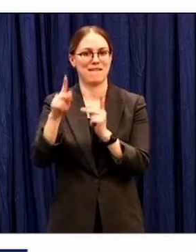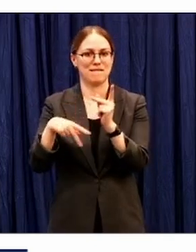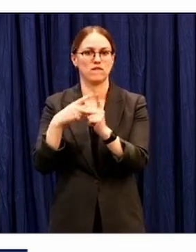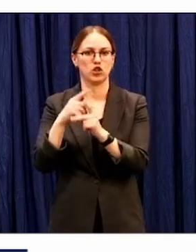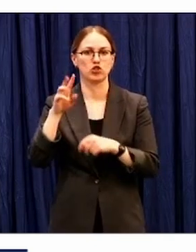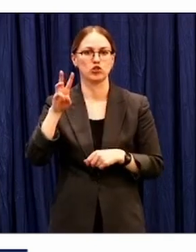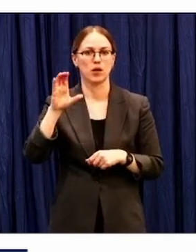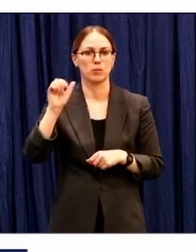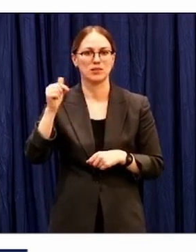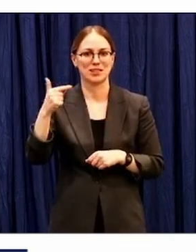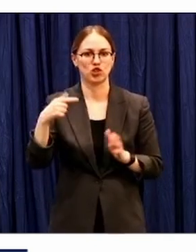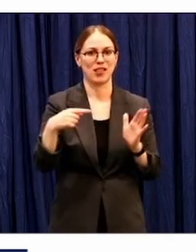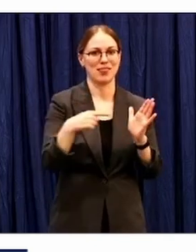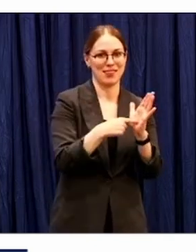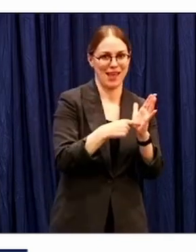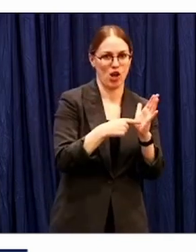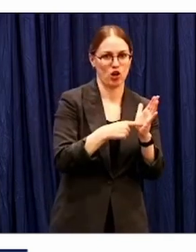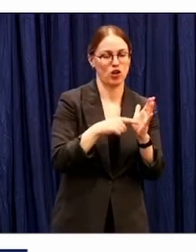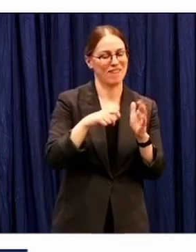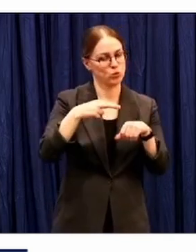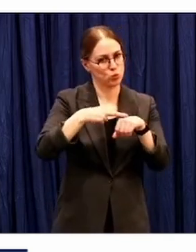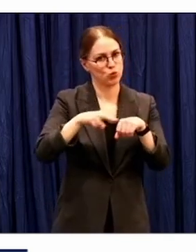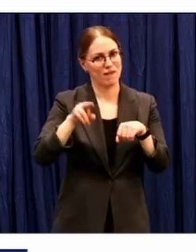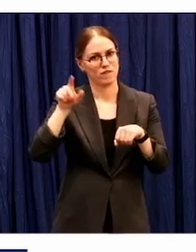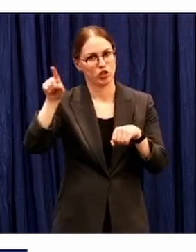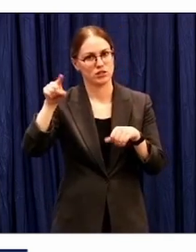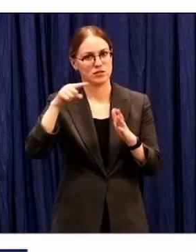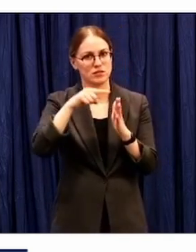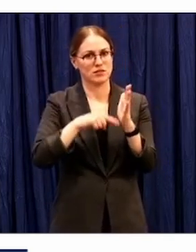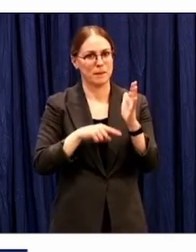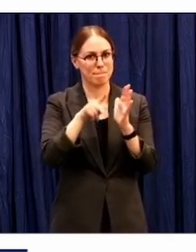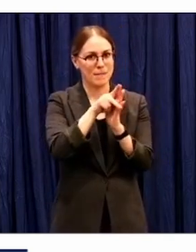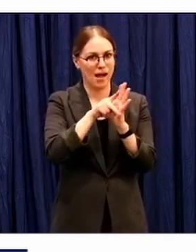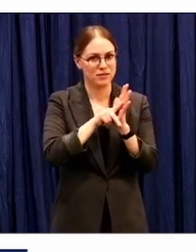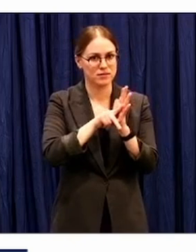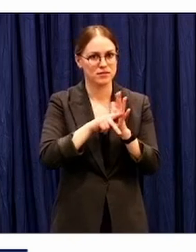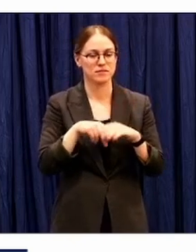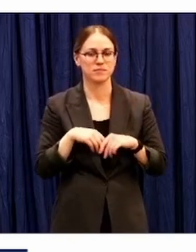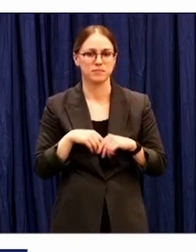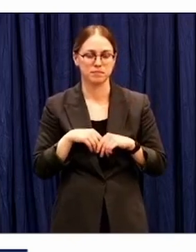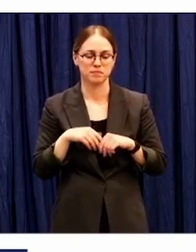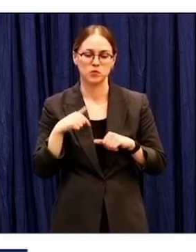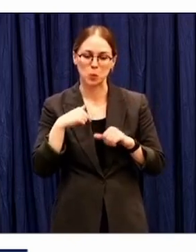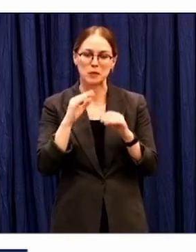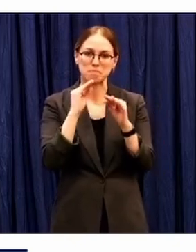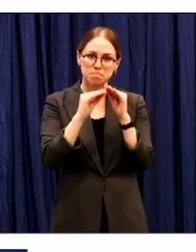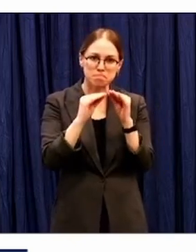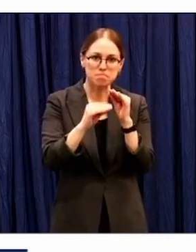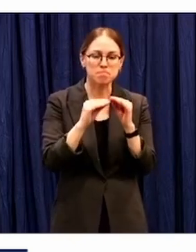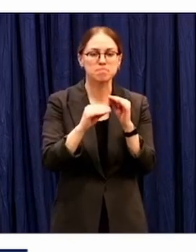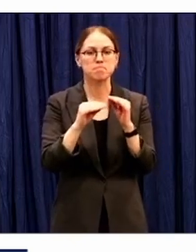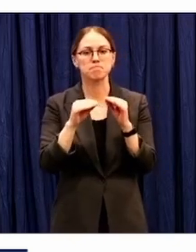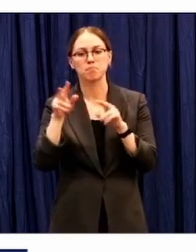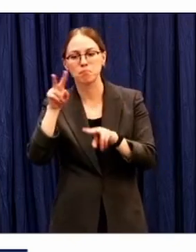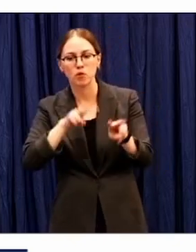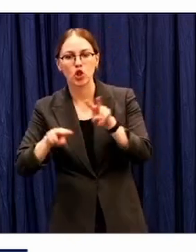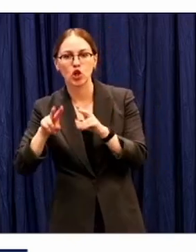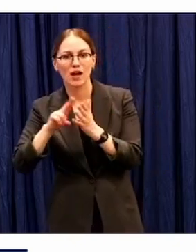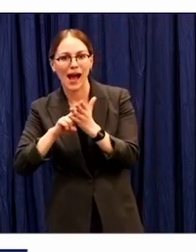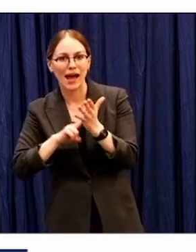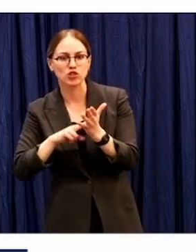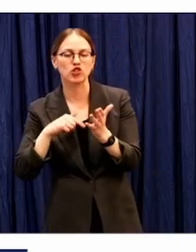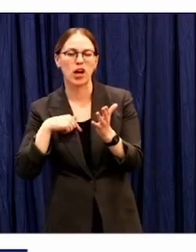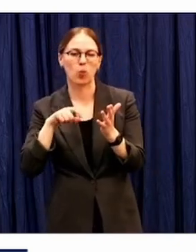WCAG or reference WCAG at all. So we are revising those existing contracts and identifying where updates may need to be